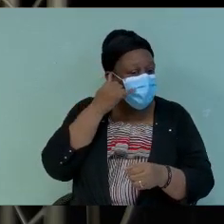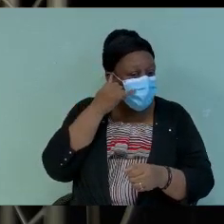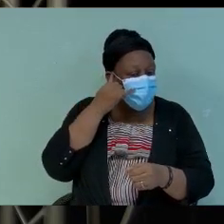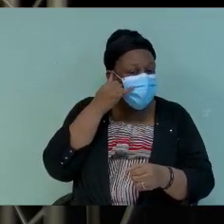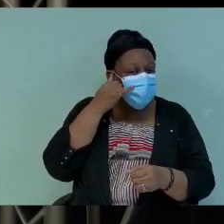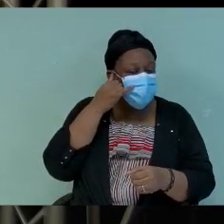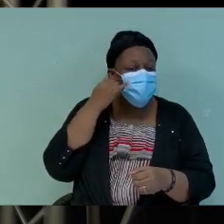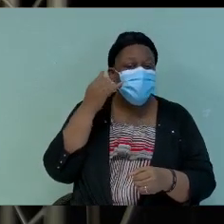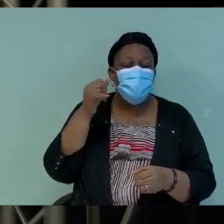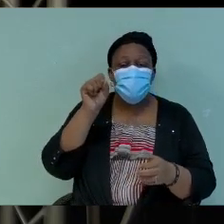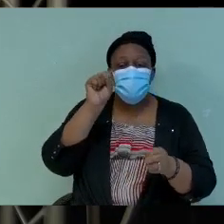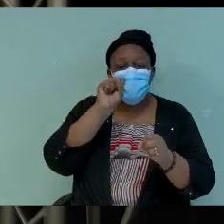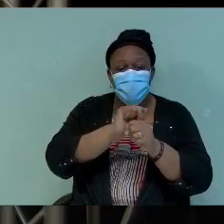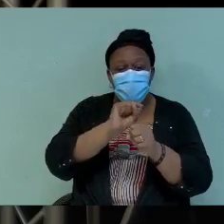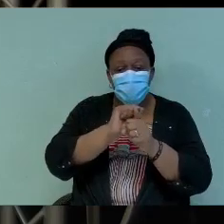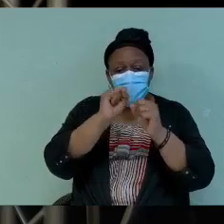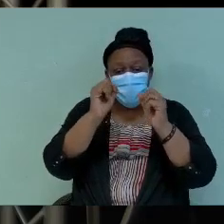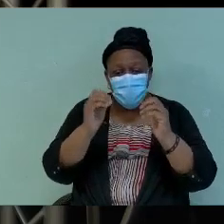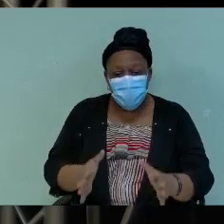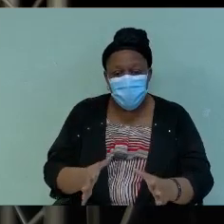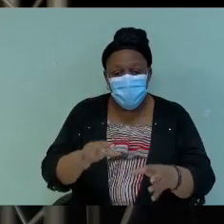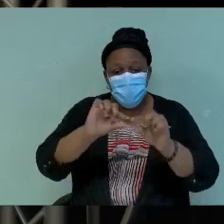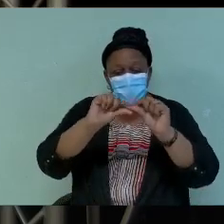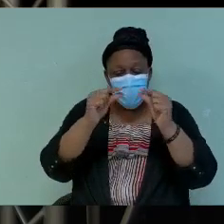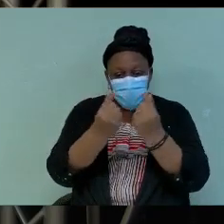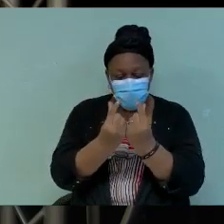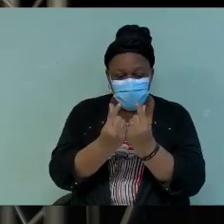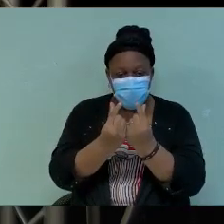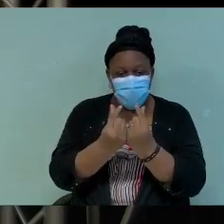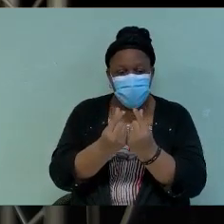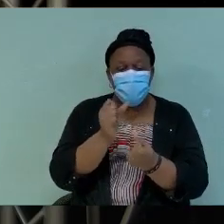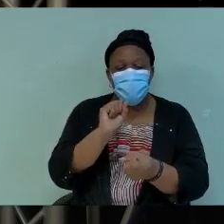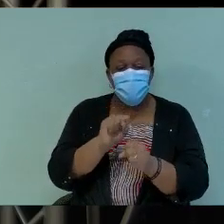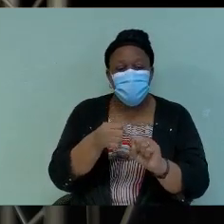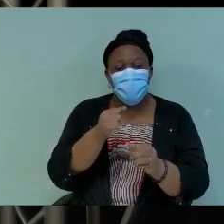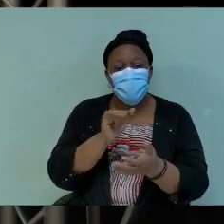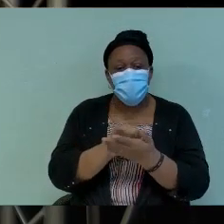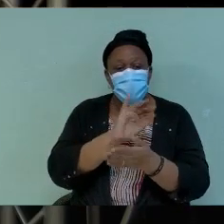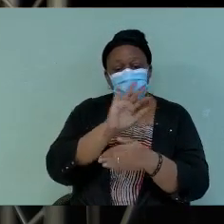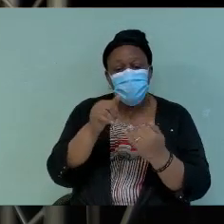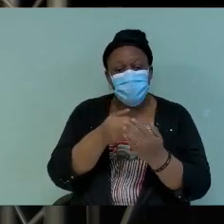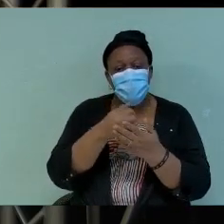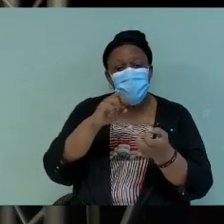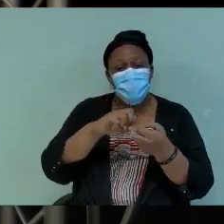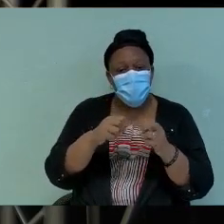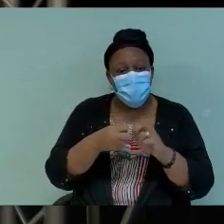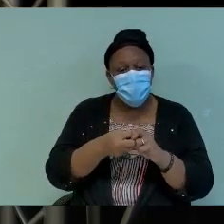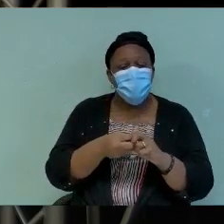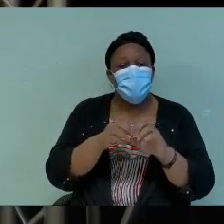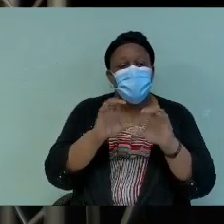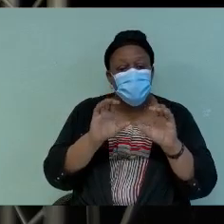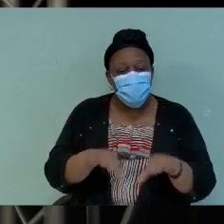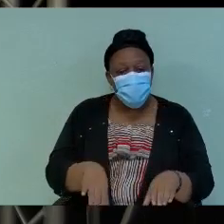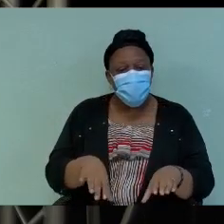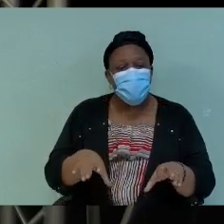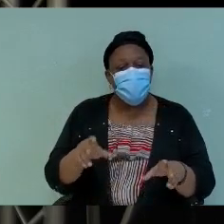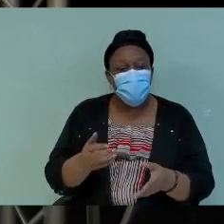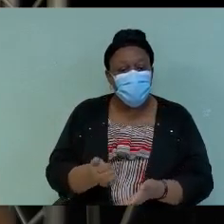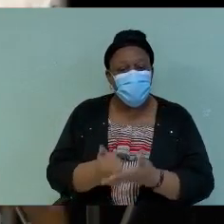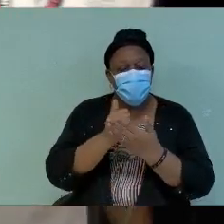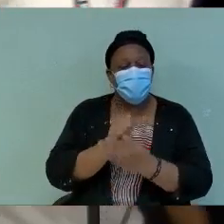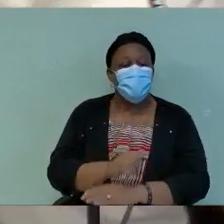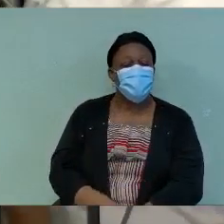matters and have these matters addressed, and these matters will be taken to the highest authority for action. Thank you.